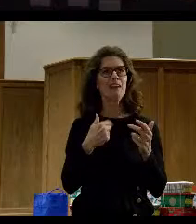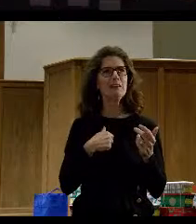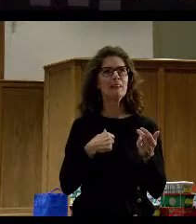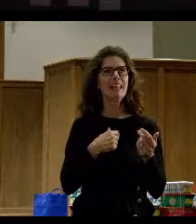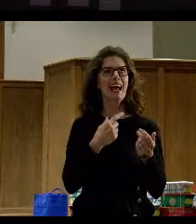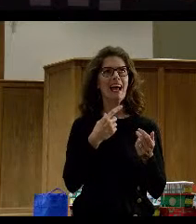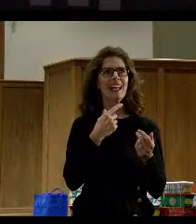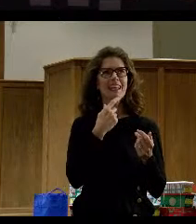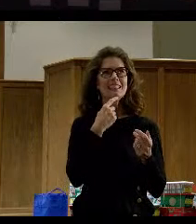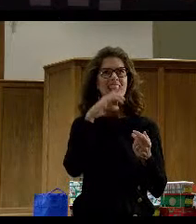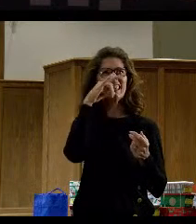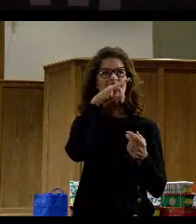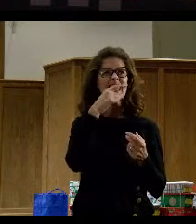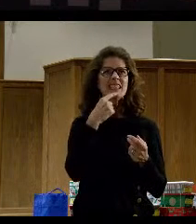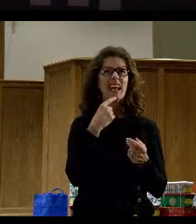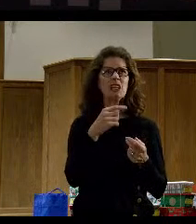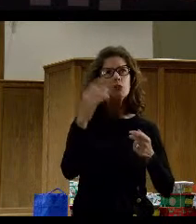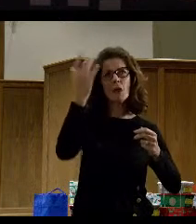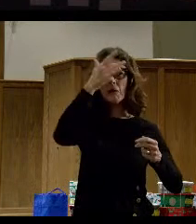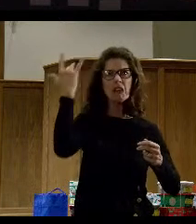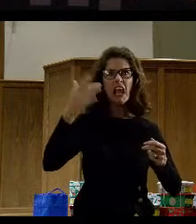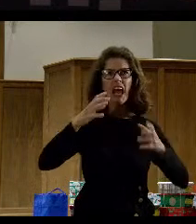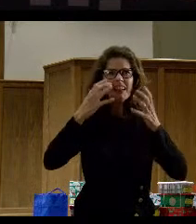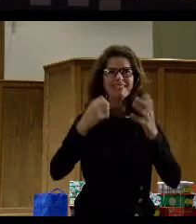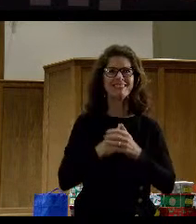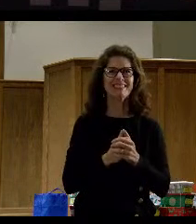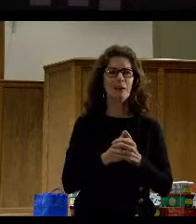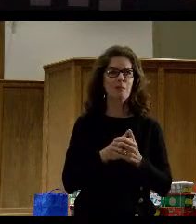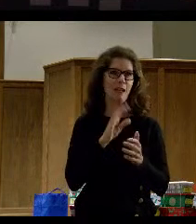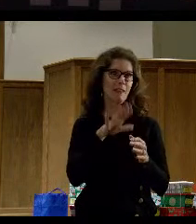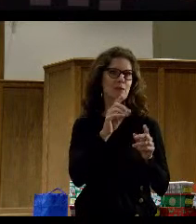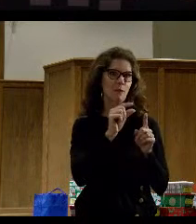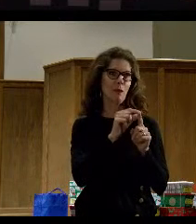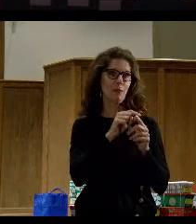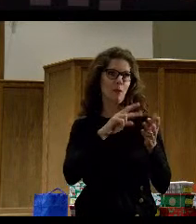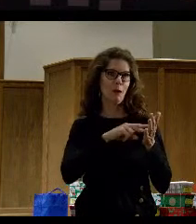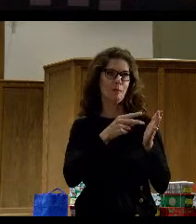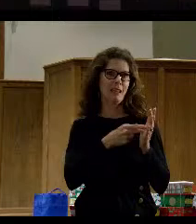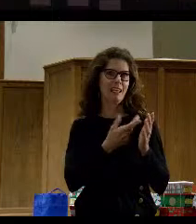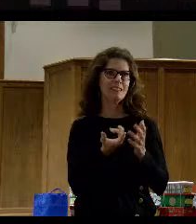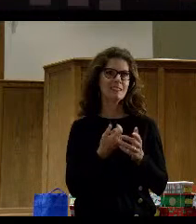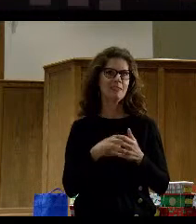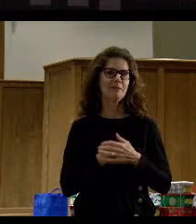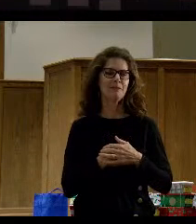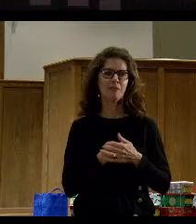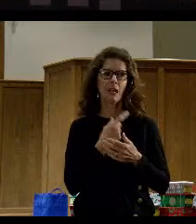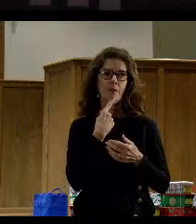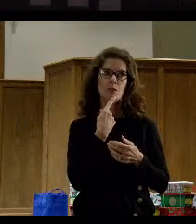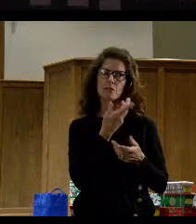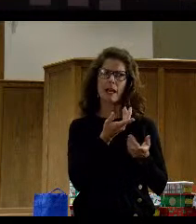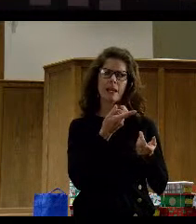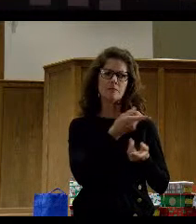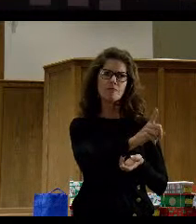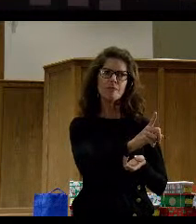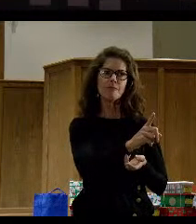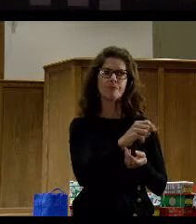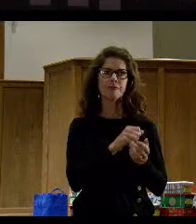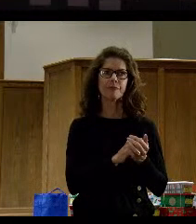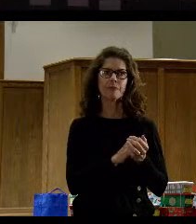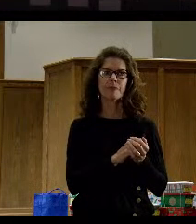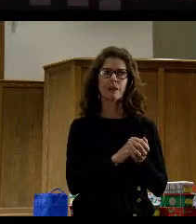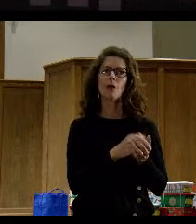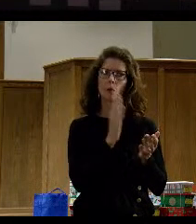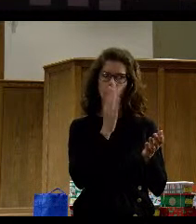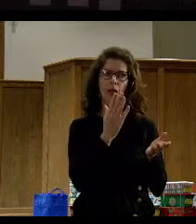on the playground saying, "You empty head." But that's what it means. That's what Raka means. So anyone who says to his brother or sister, "Raka," is answerable to the court,